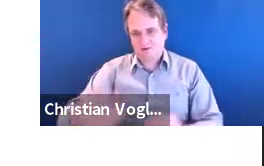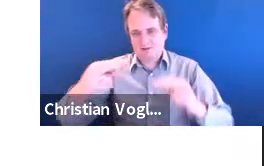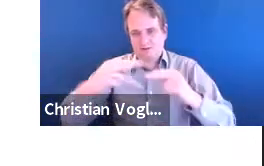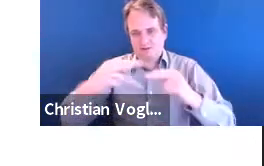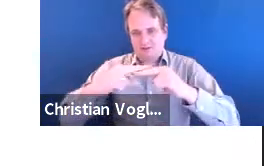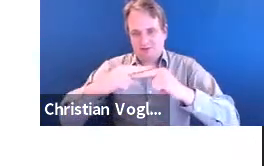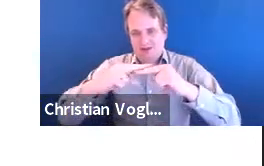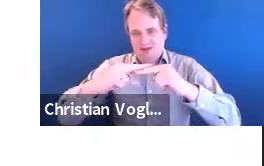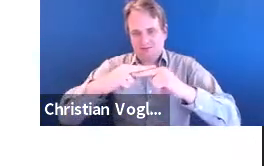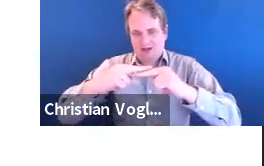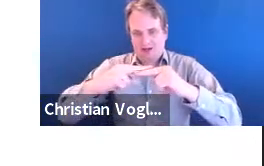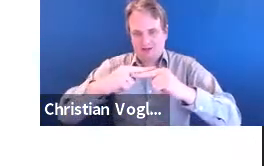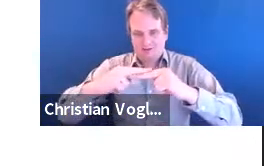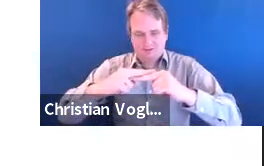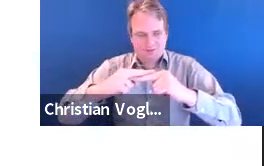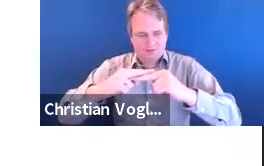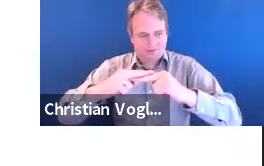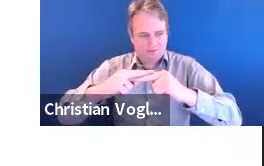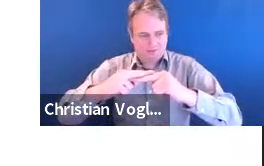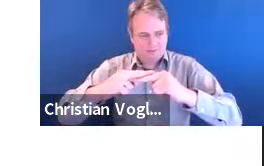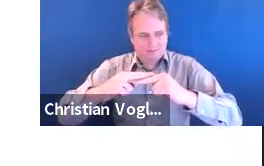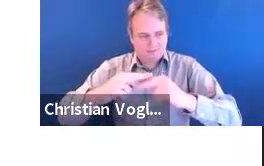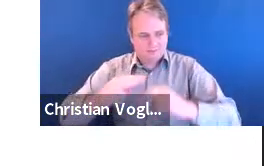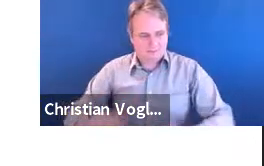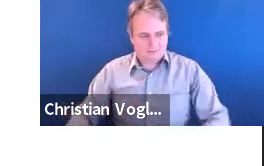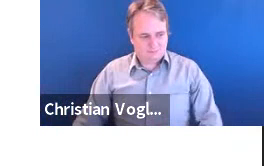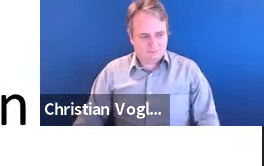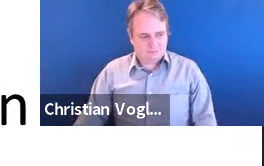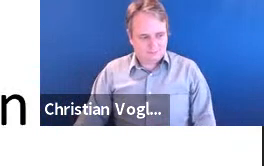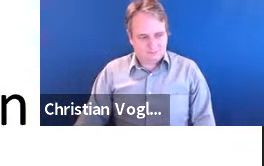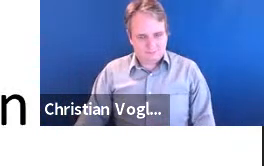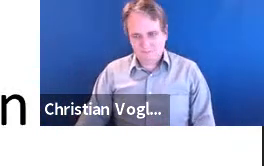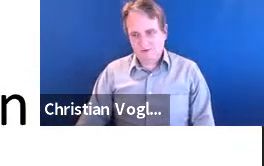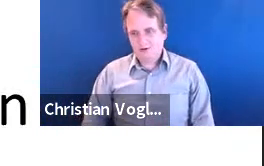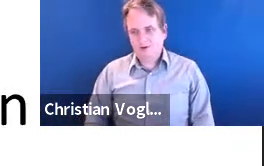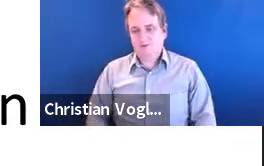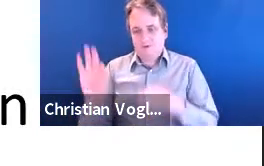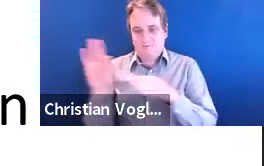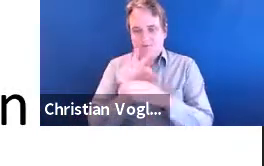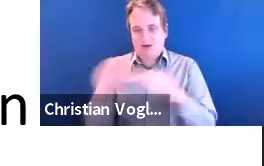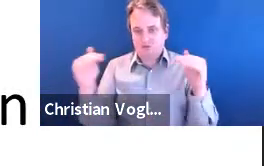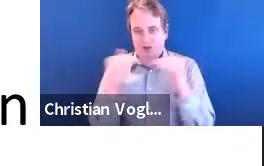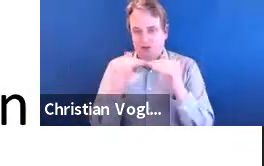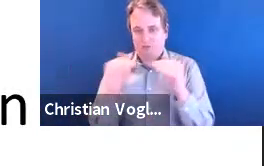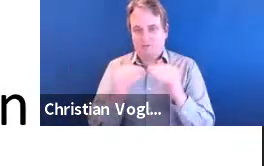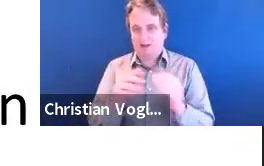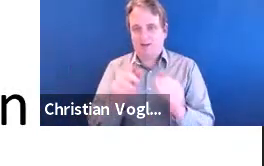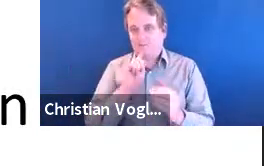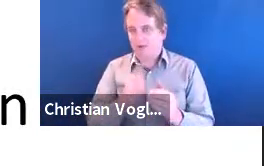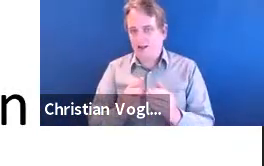respect to using autonomous vehicles. If I could have the next slide, please.